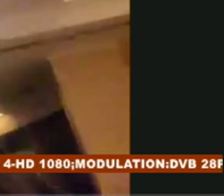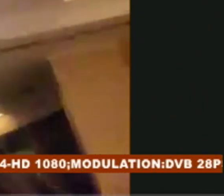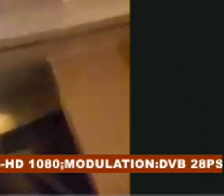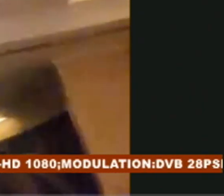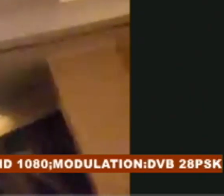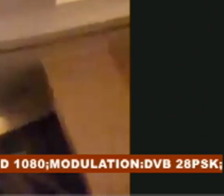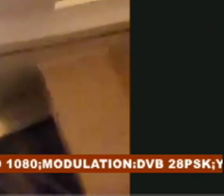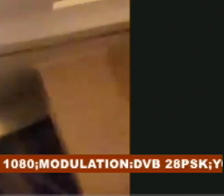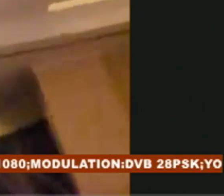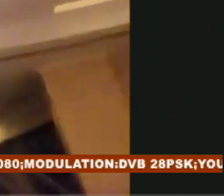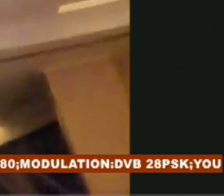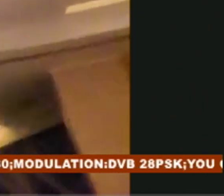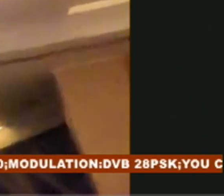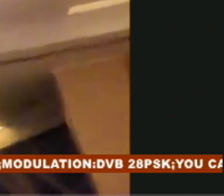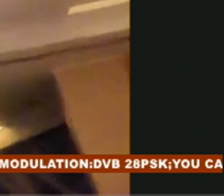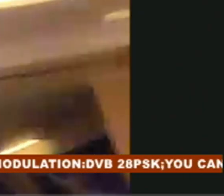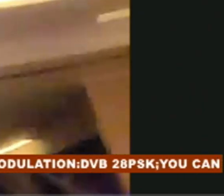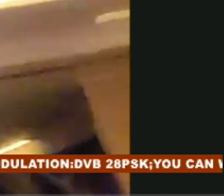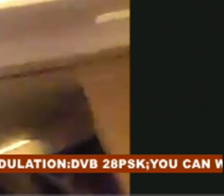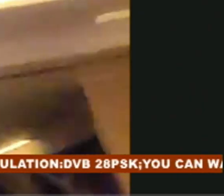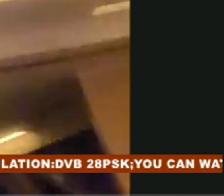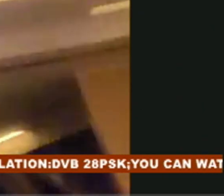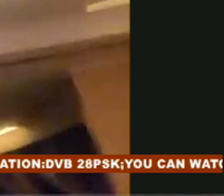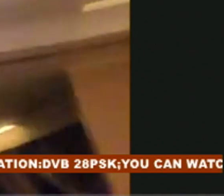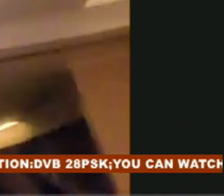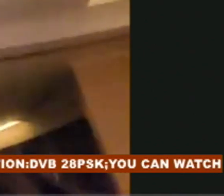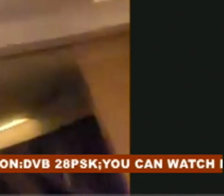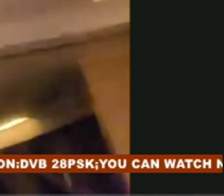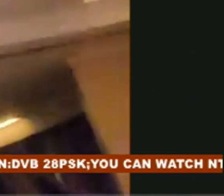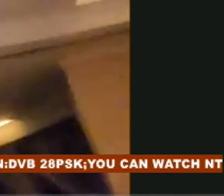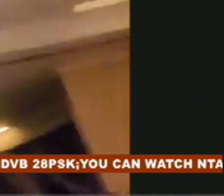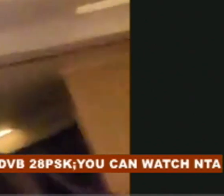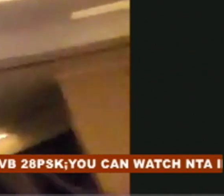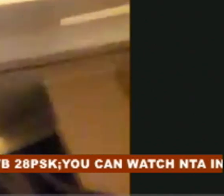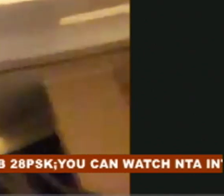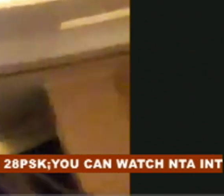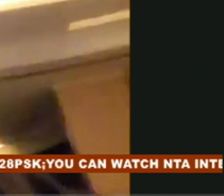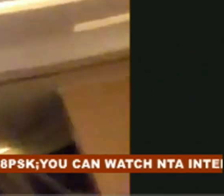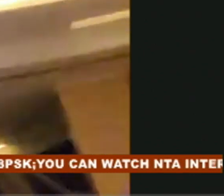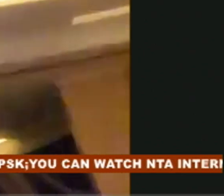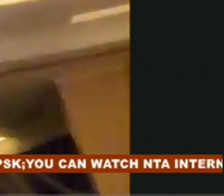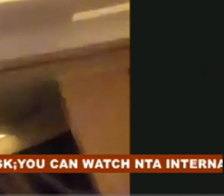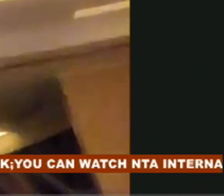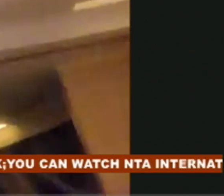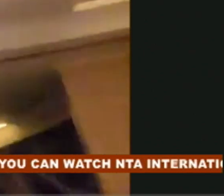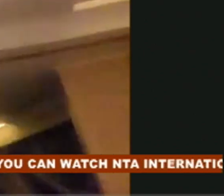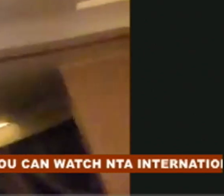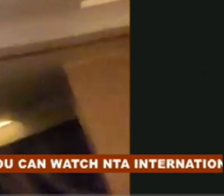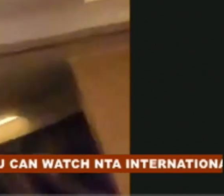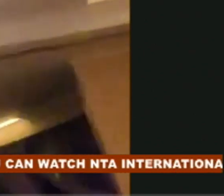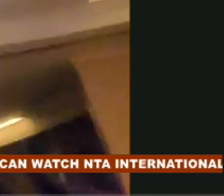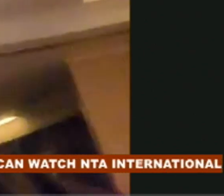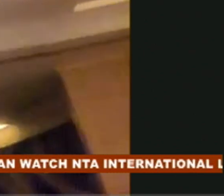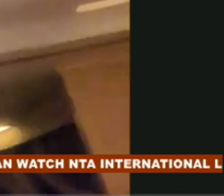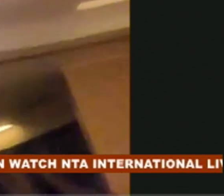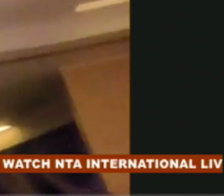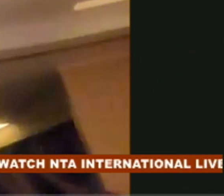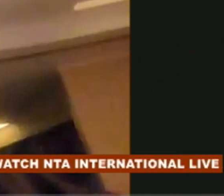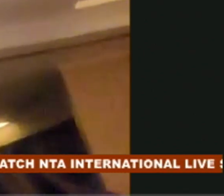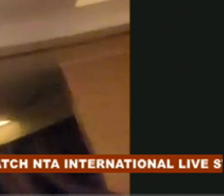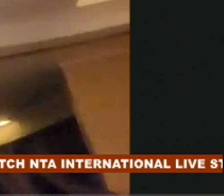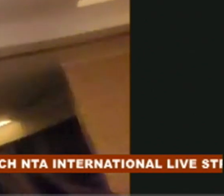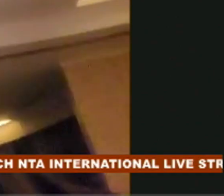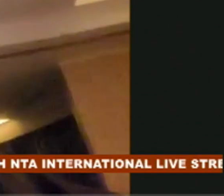embassy, you know, we cannot assess or do any profiling there. So we can only